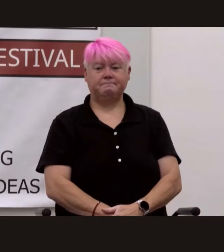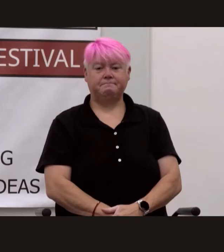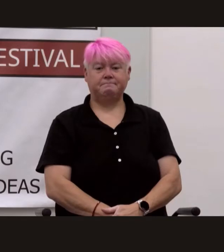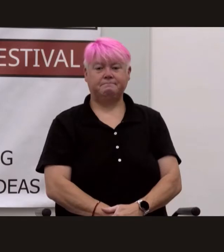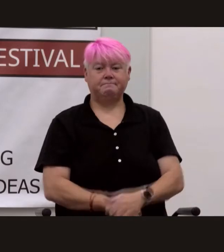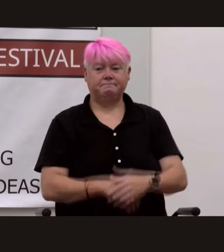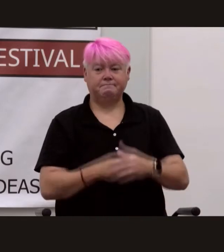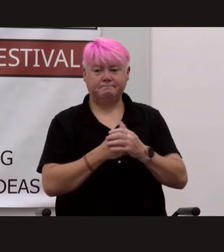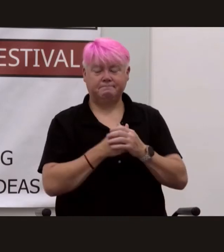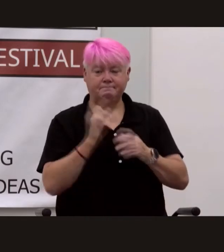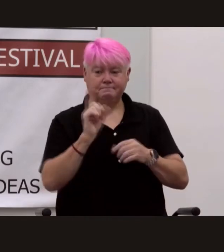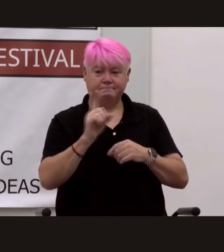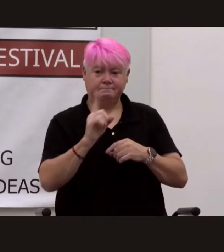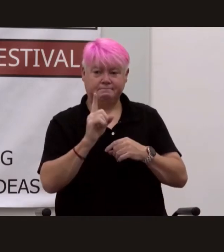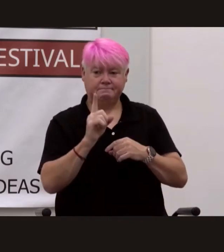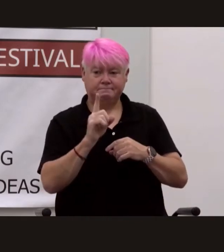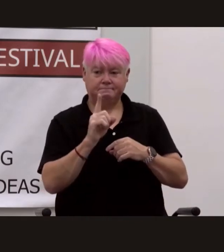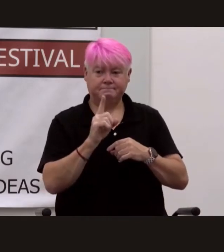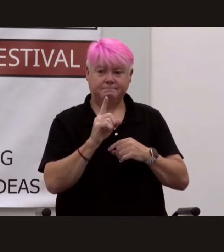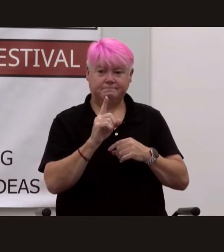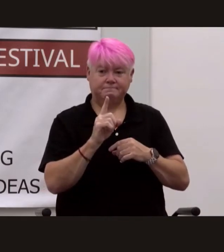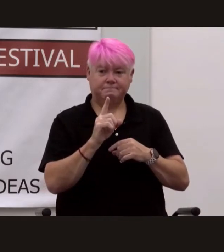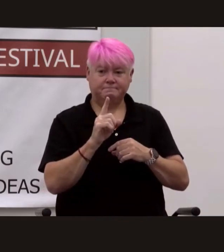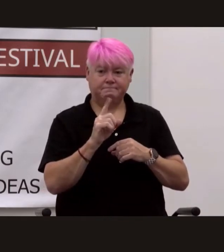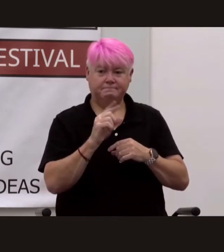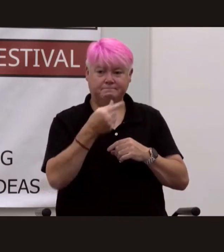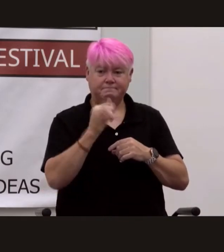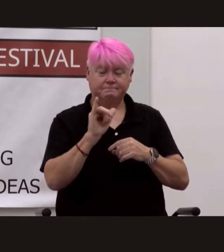And this is where Jill doesn't know where